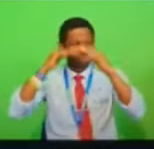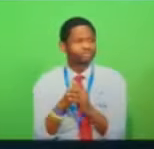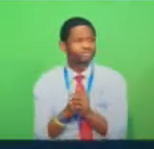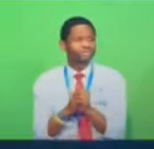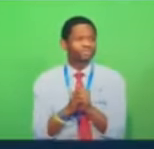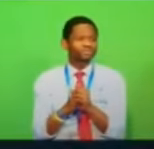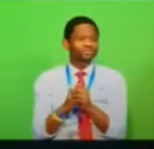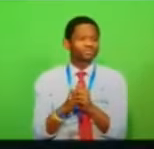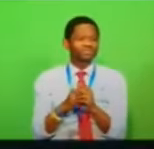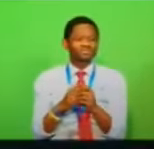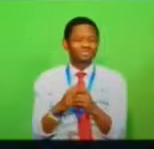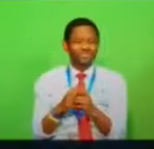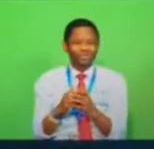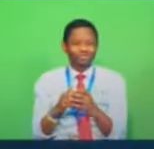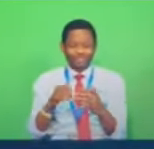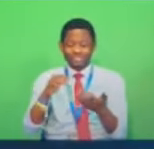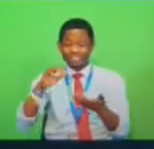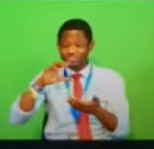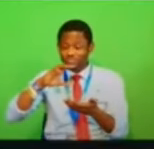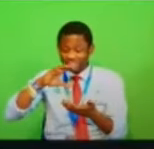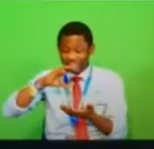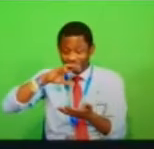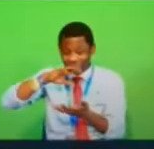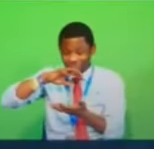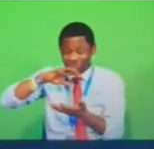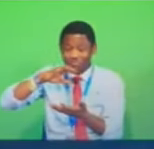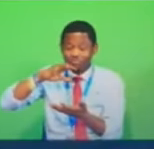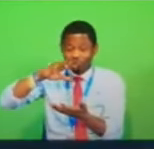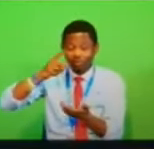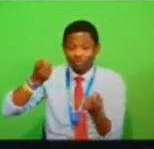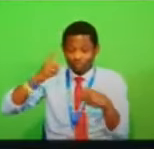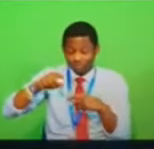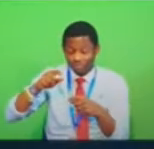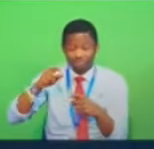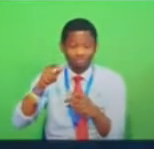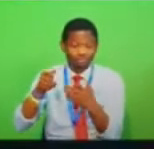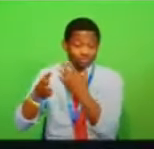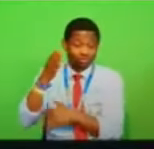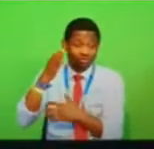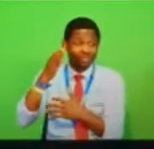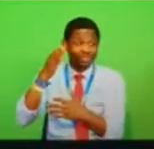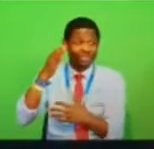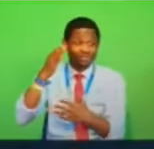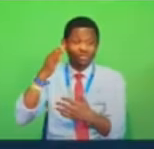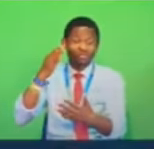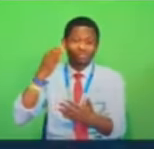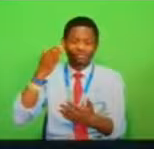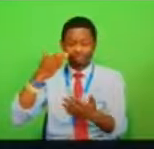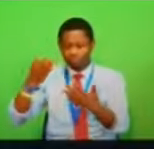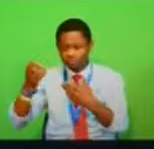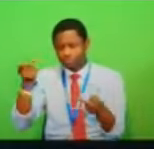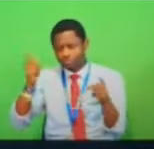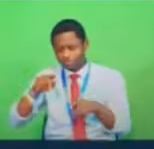whom they knew. And at the end of the day, whenever any difficult situation came, after they graduated, they were the last resort.